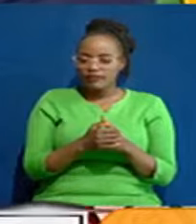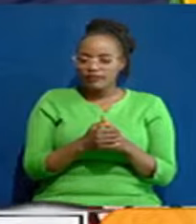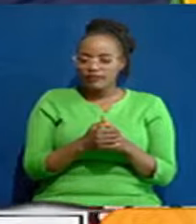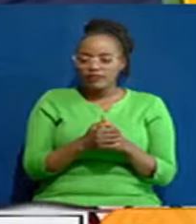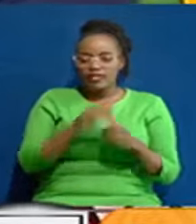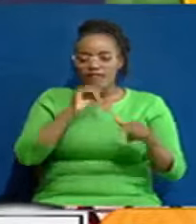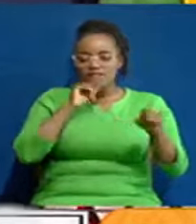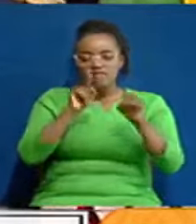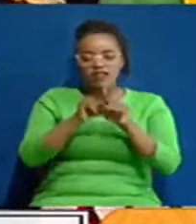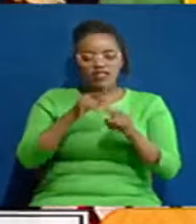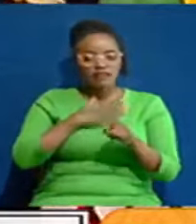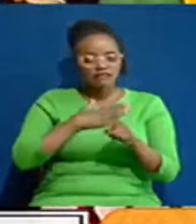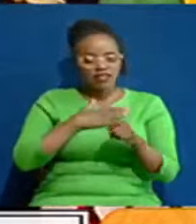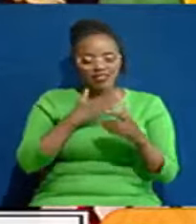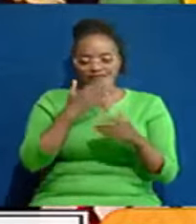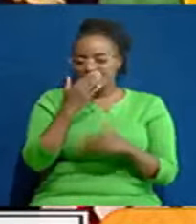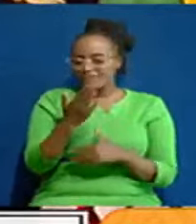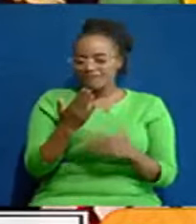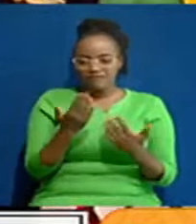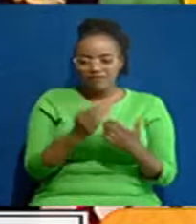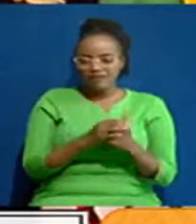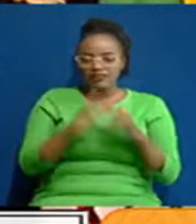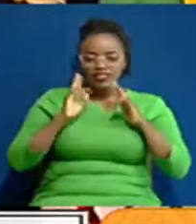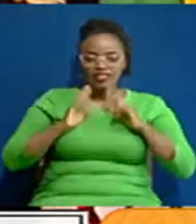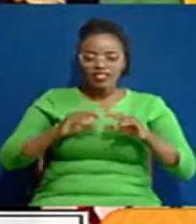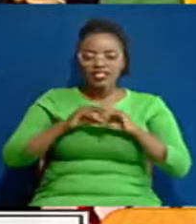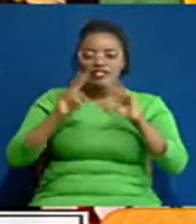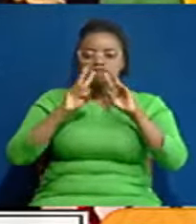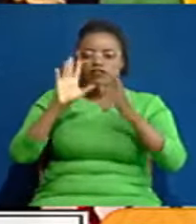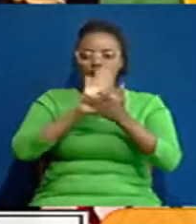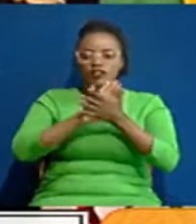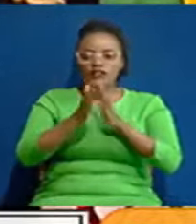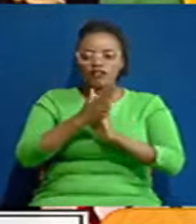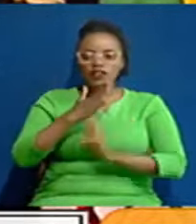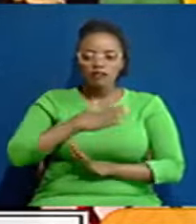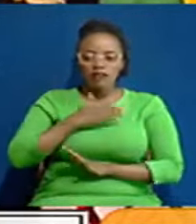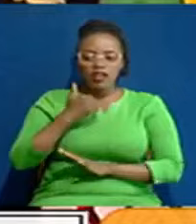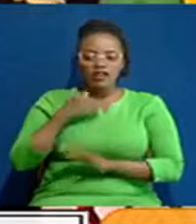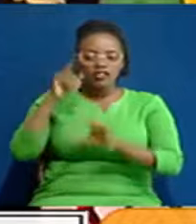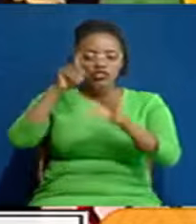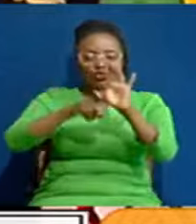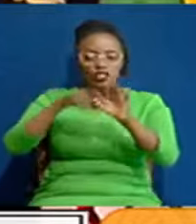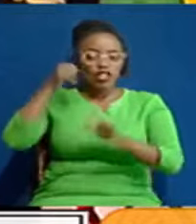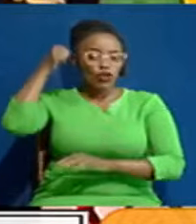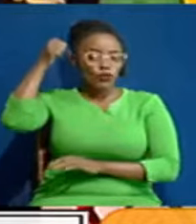My dear brother, rest in peace and forgive me for having joined politics.